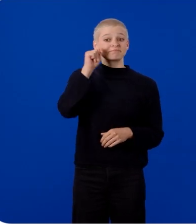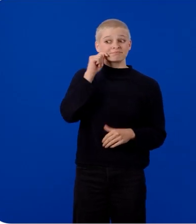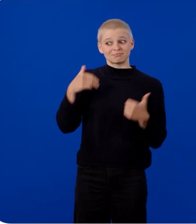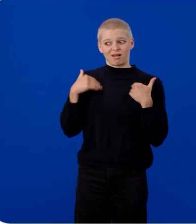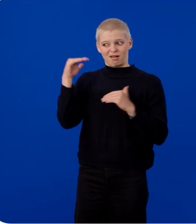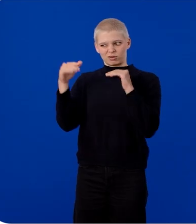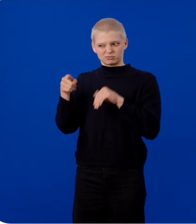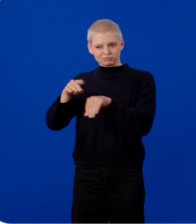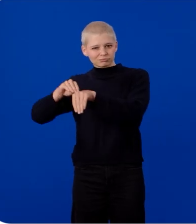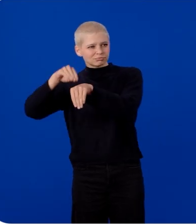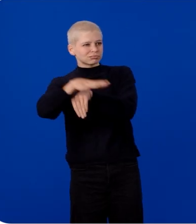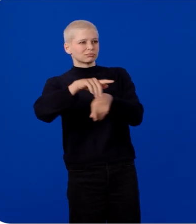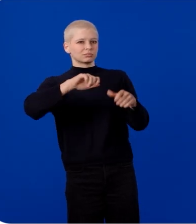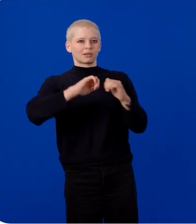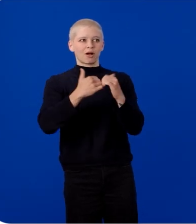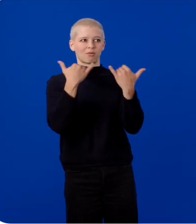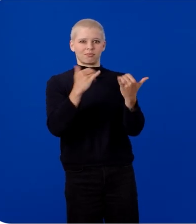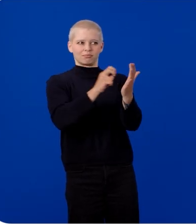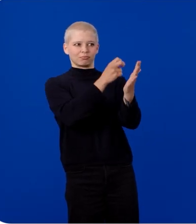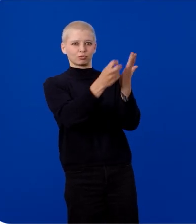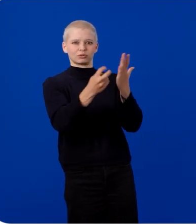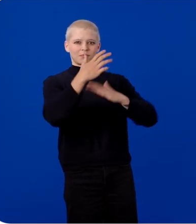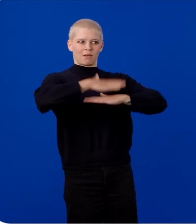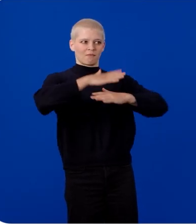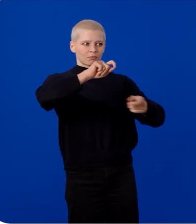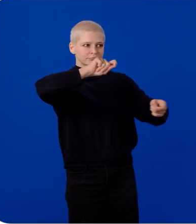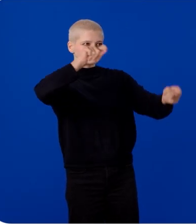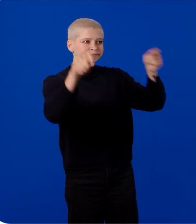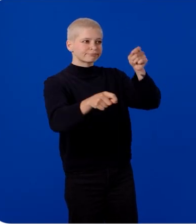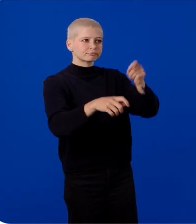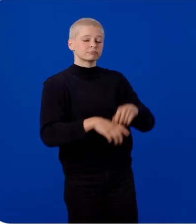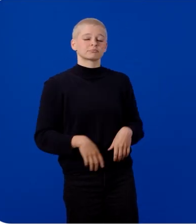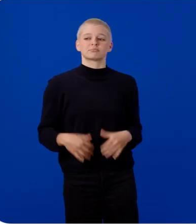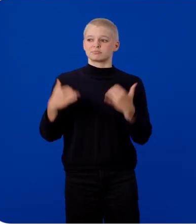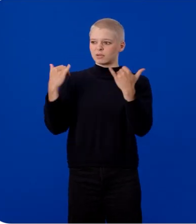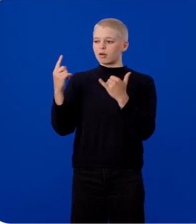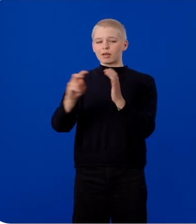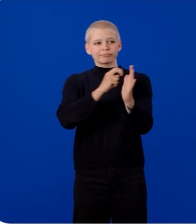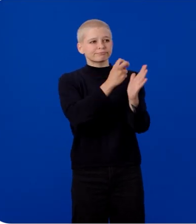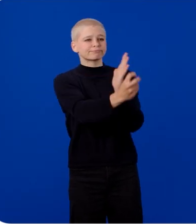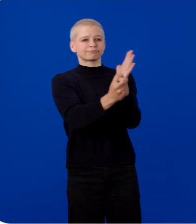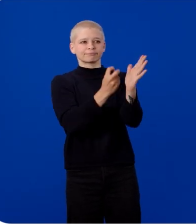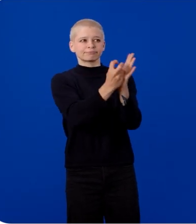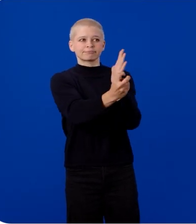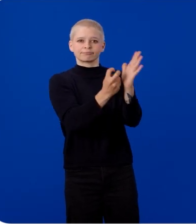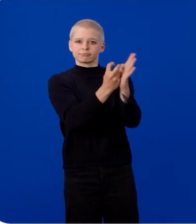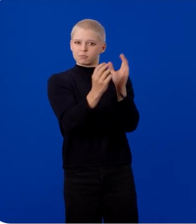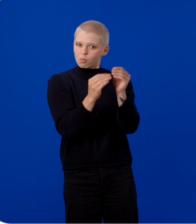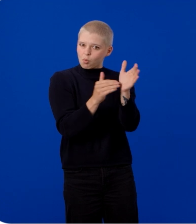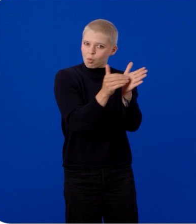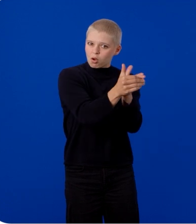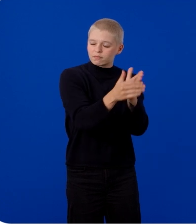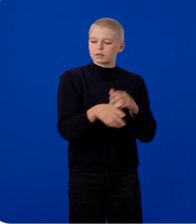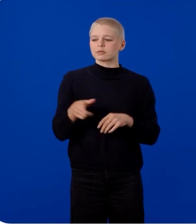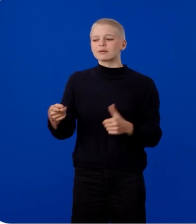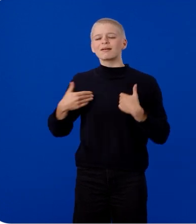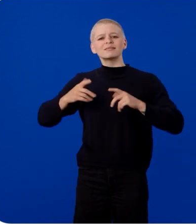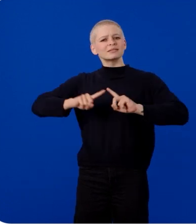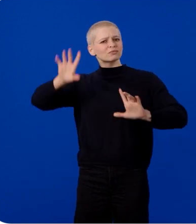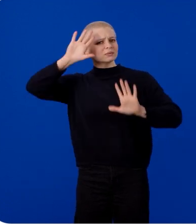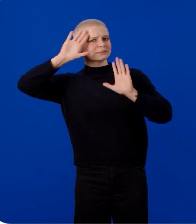how immersive platforms evolve. They're spending more time in these environments, and they're coming with a different set